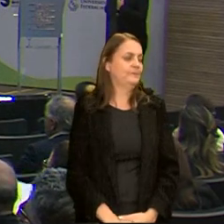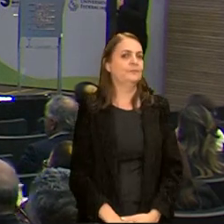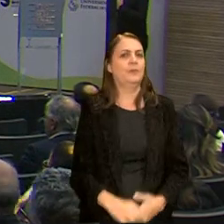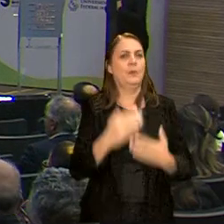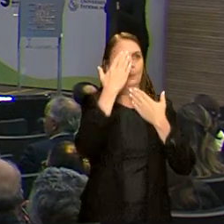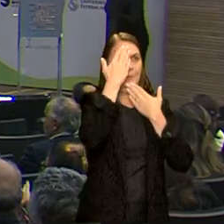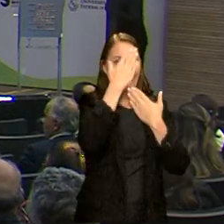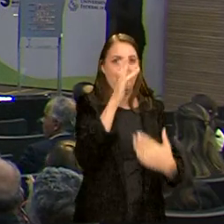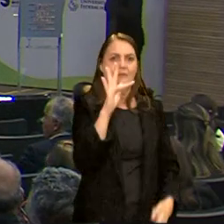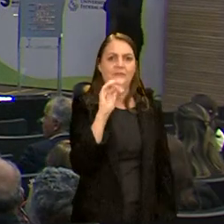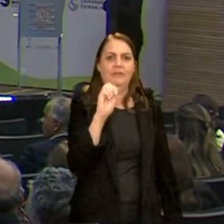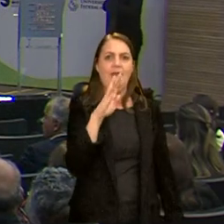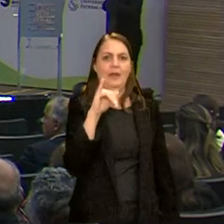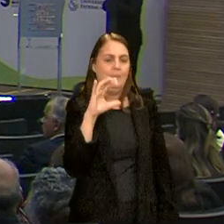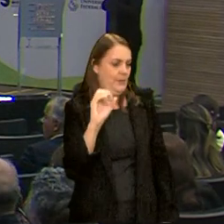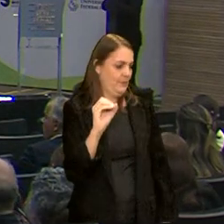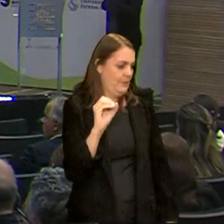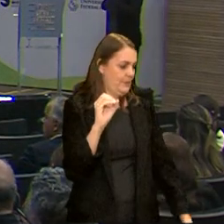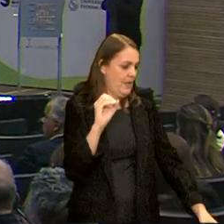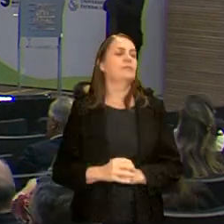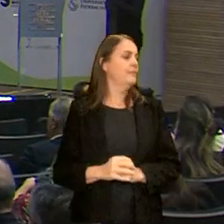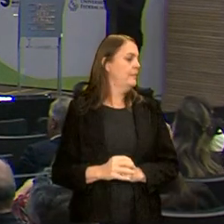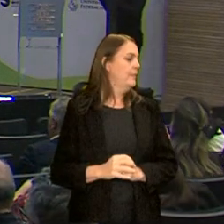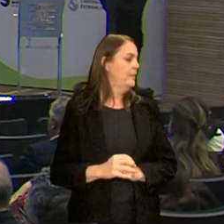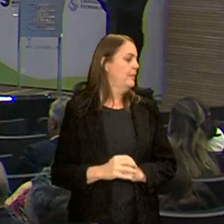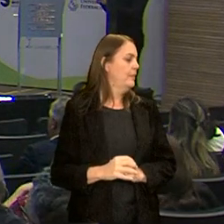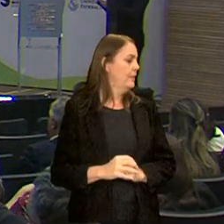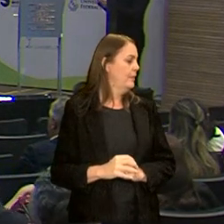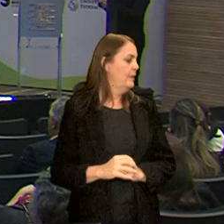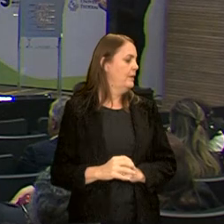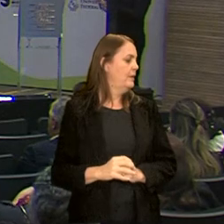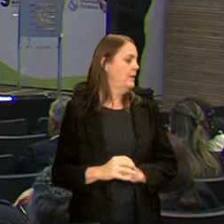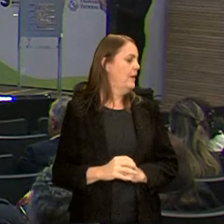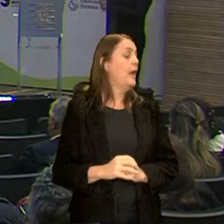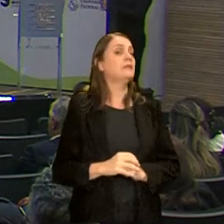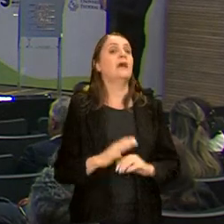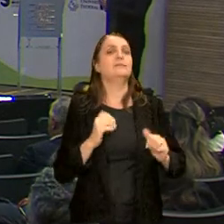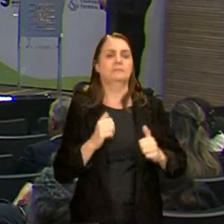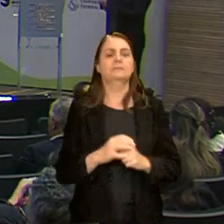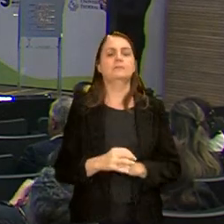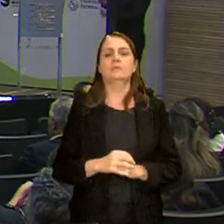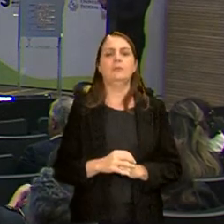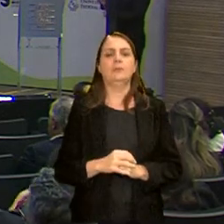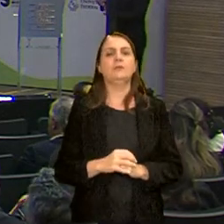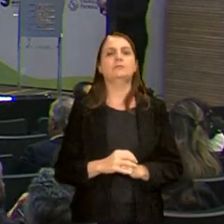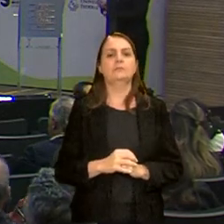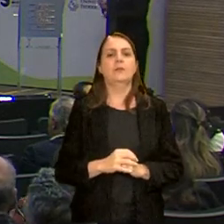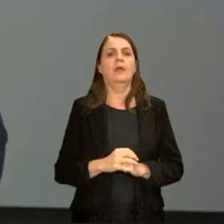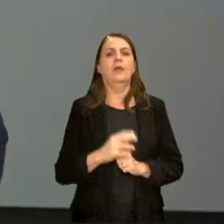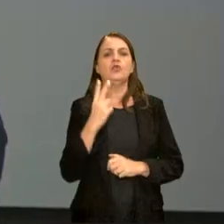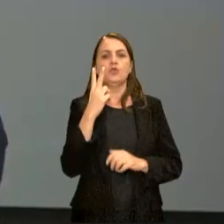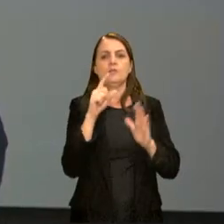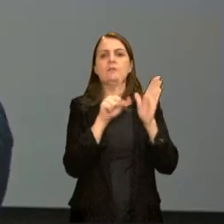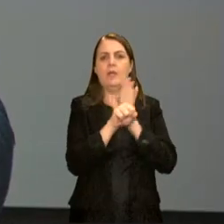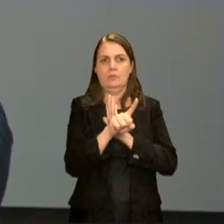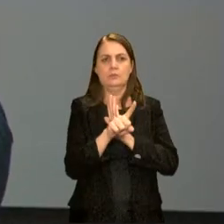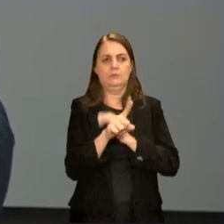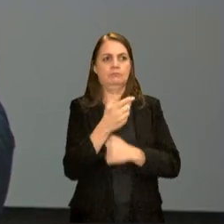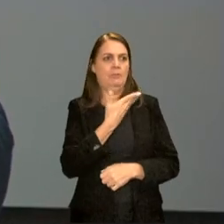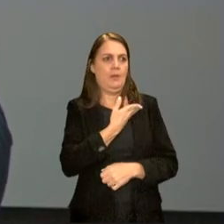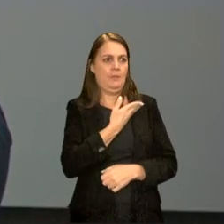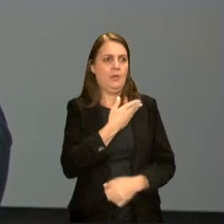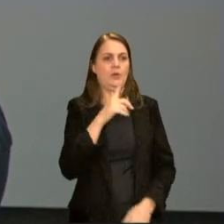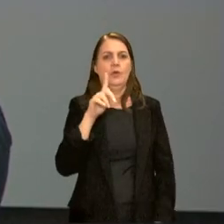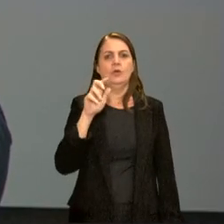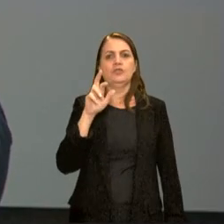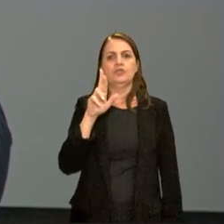Thank you, Fabio. Thank you very much for your... So we have two questions here to our friend Gerard and one